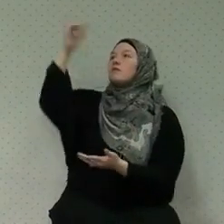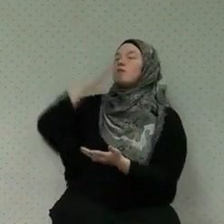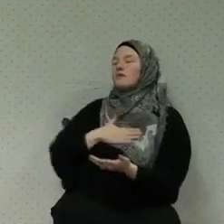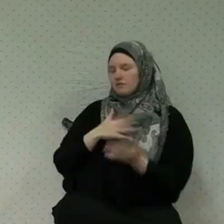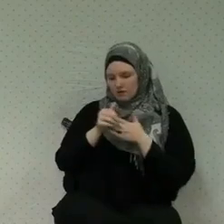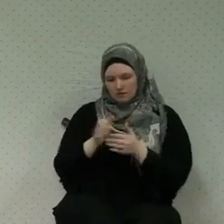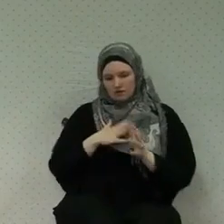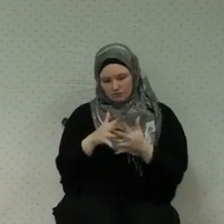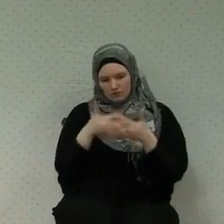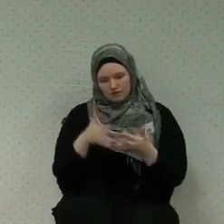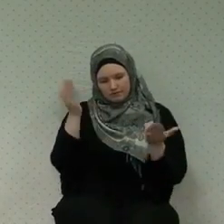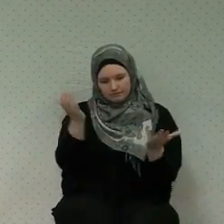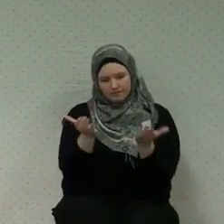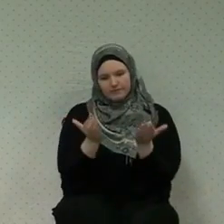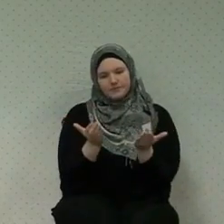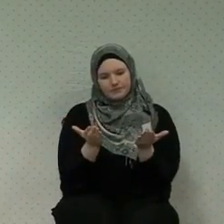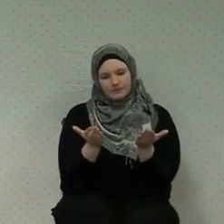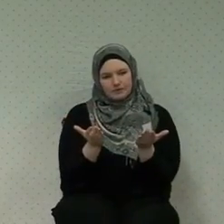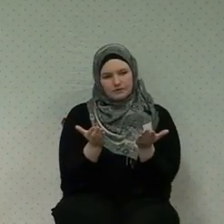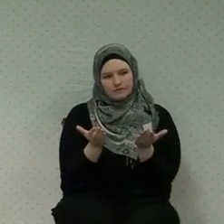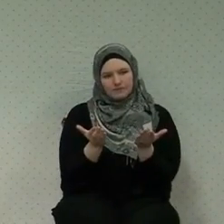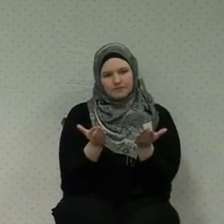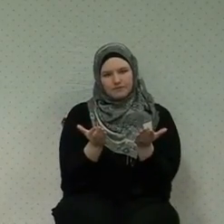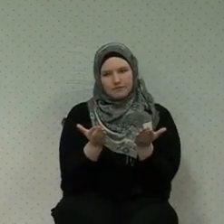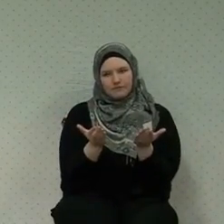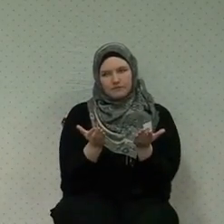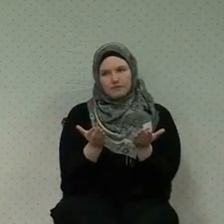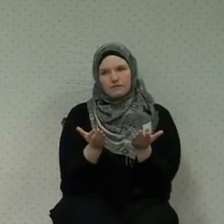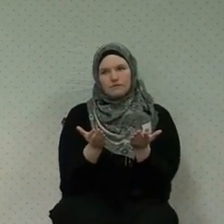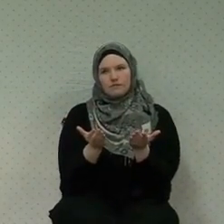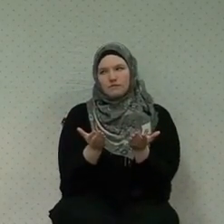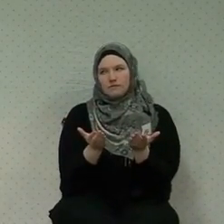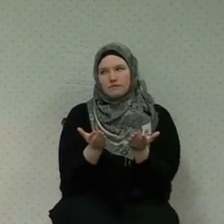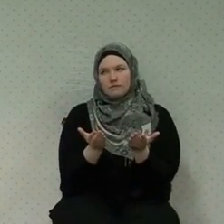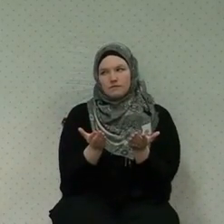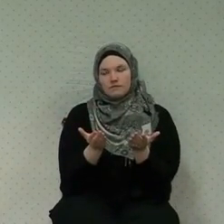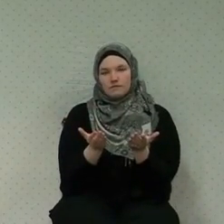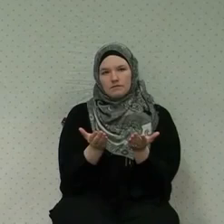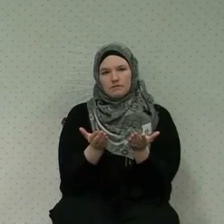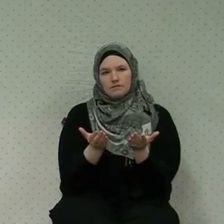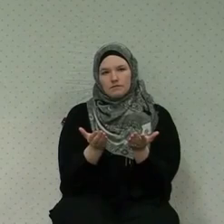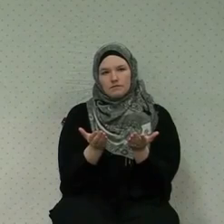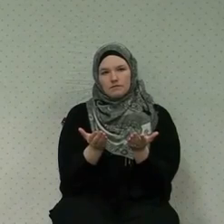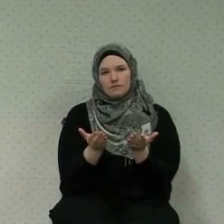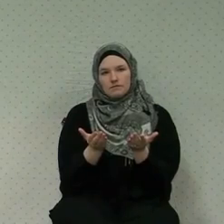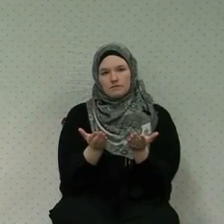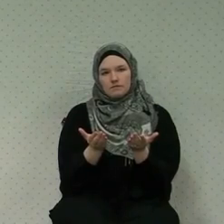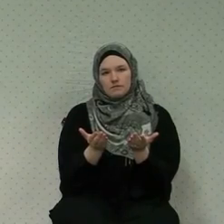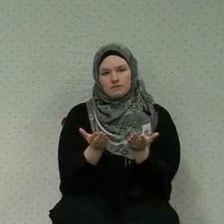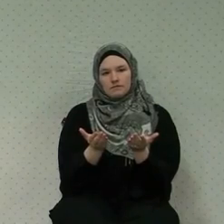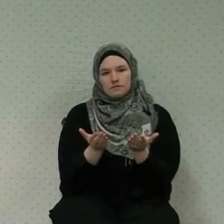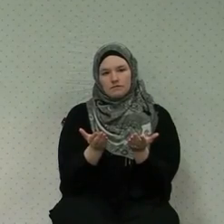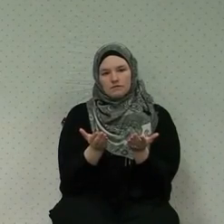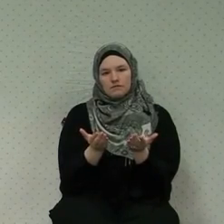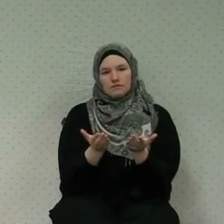the book. Allahumma ahdina fiman hadayt, wa'afina fiman afayt, wa tawallana fiman tawallayt, waqina wasrif anna